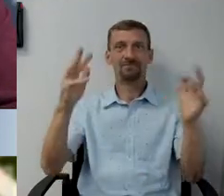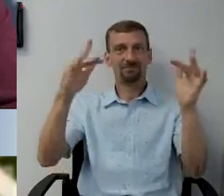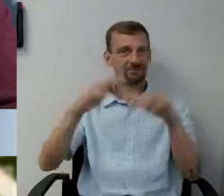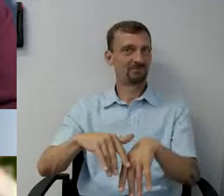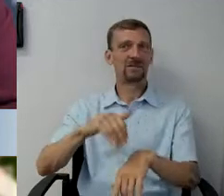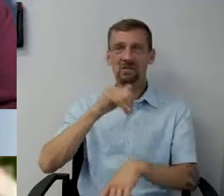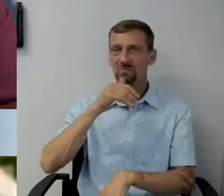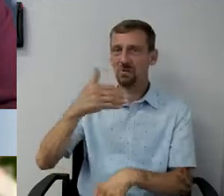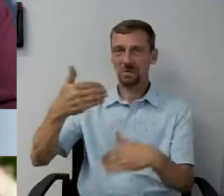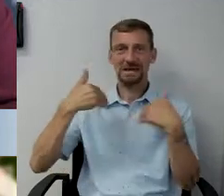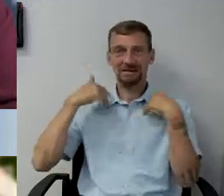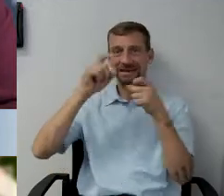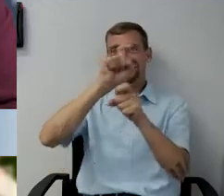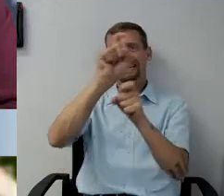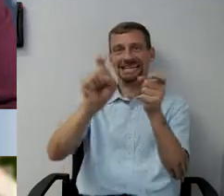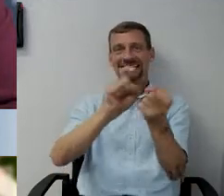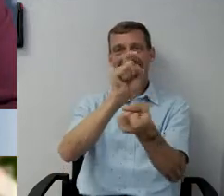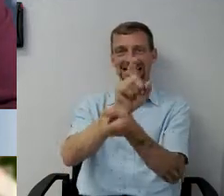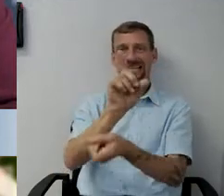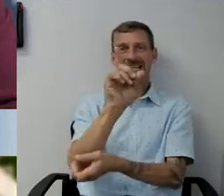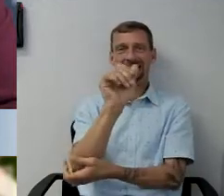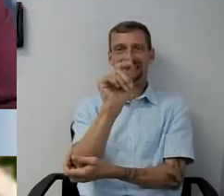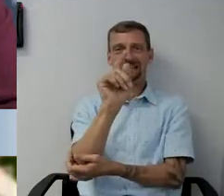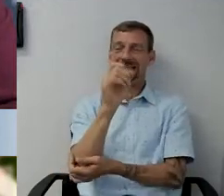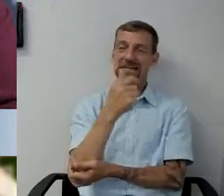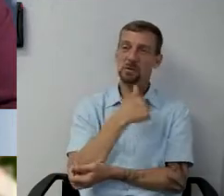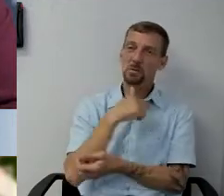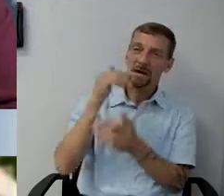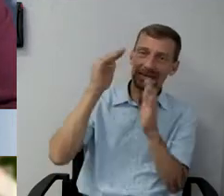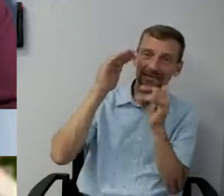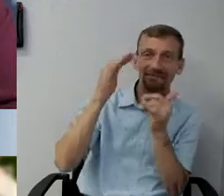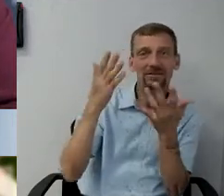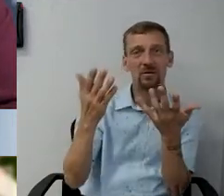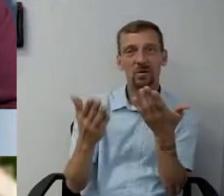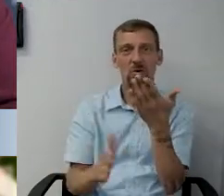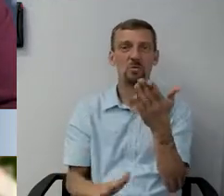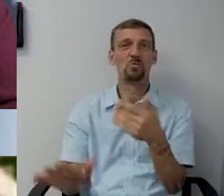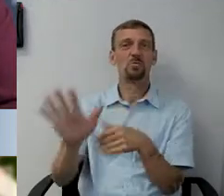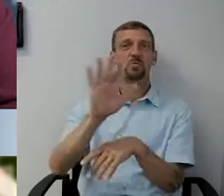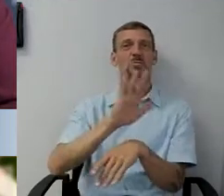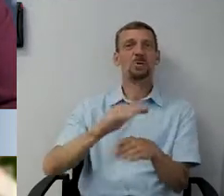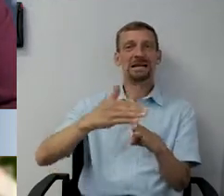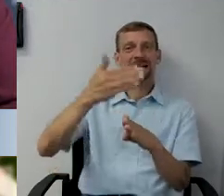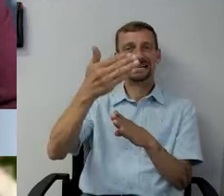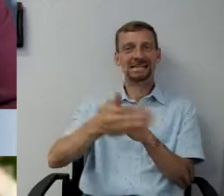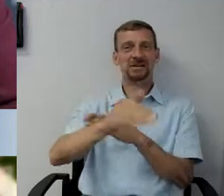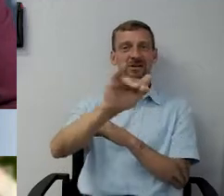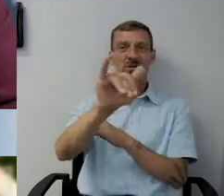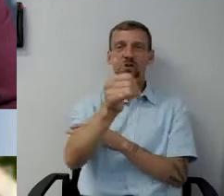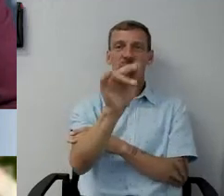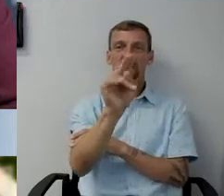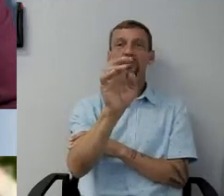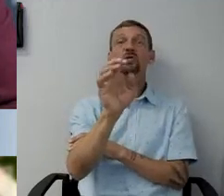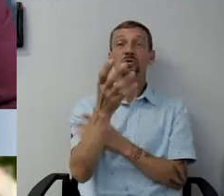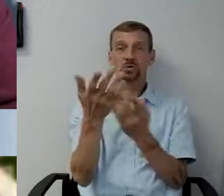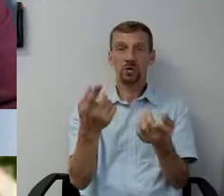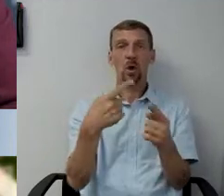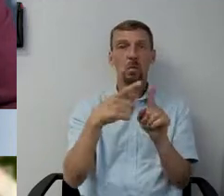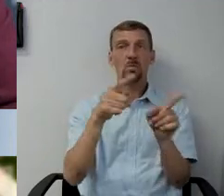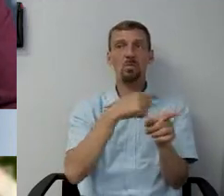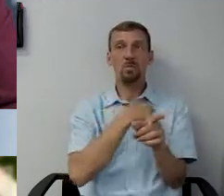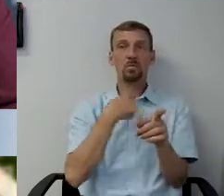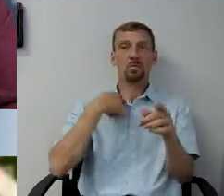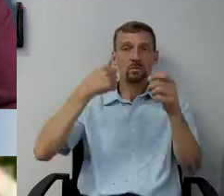We don't have an exact date yet. We were kind of anticipating that it would be around the end of June. As we try